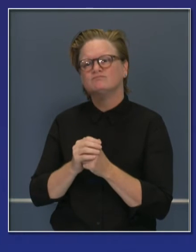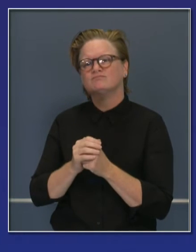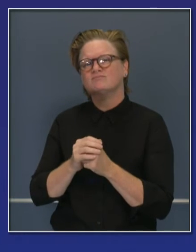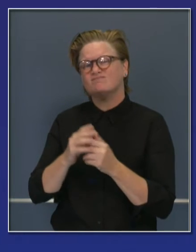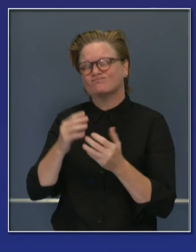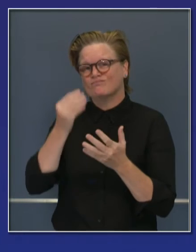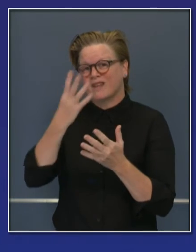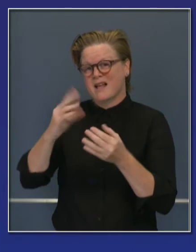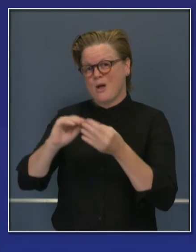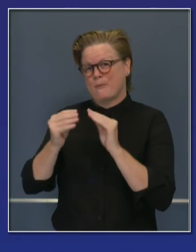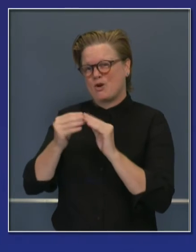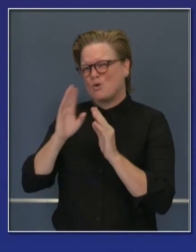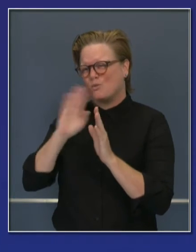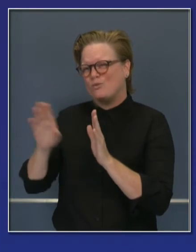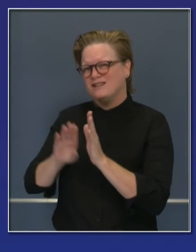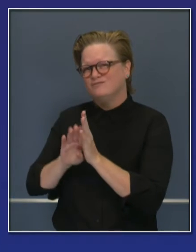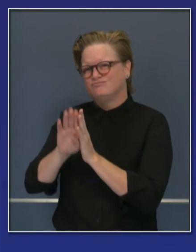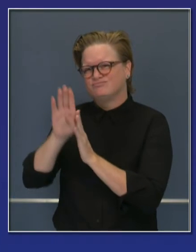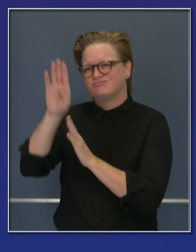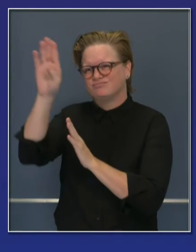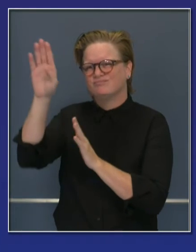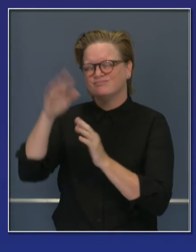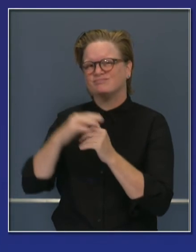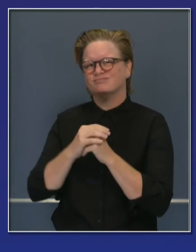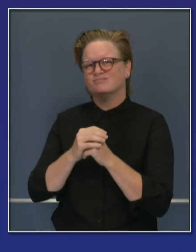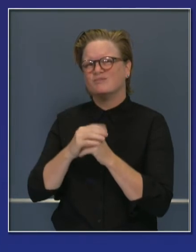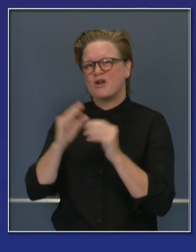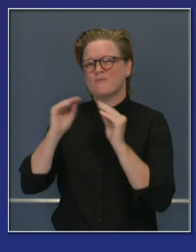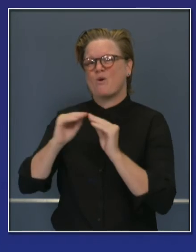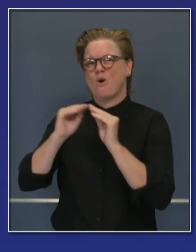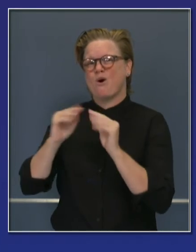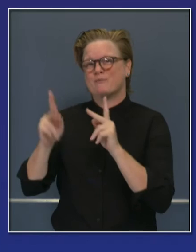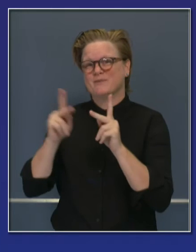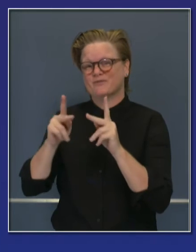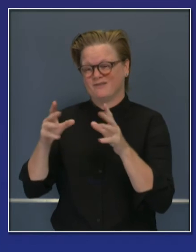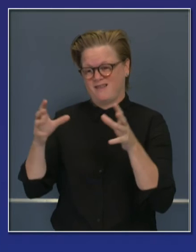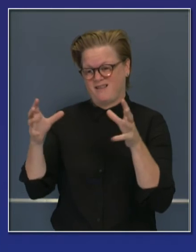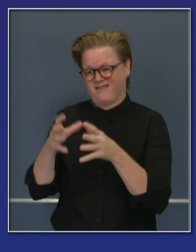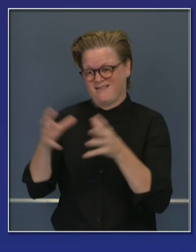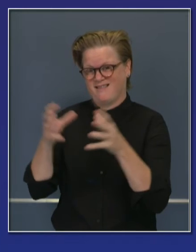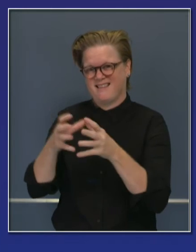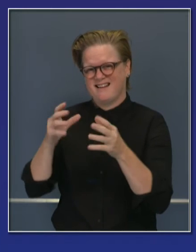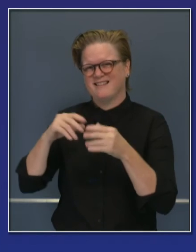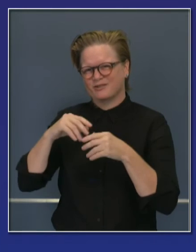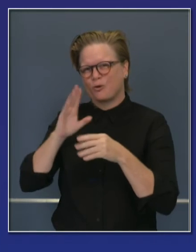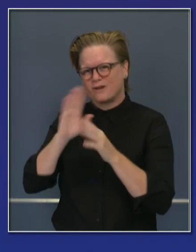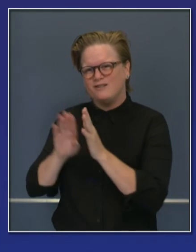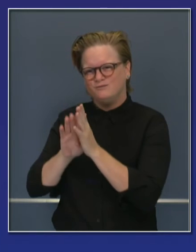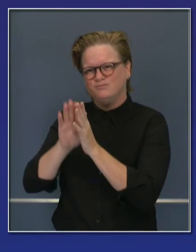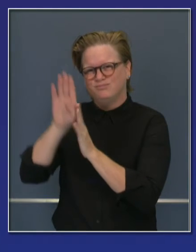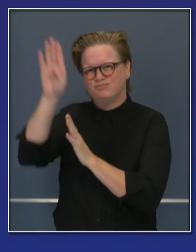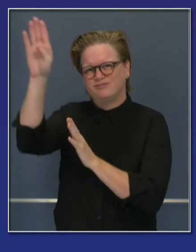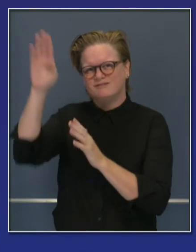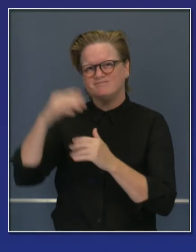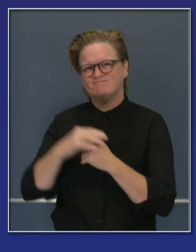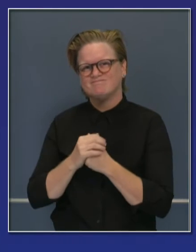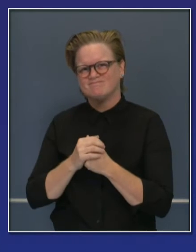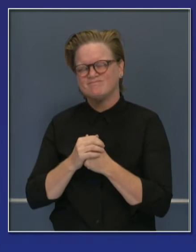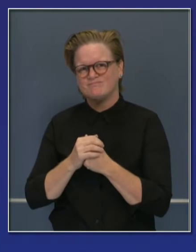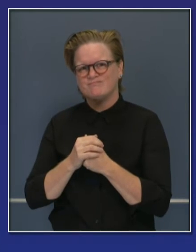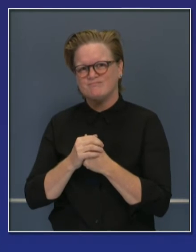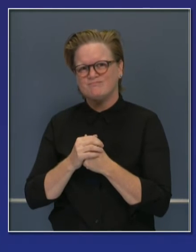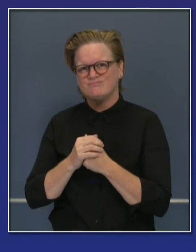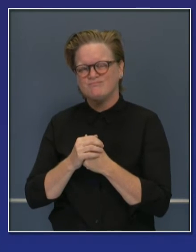transmissions as we see more and more mixing, and what we are doing to prepare for that. Some of the messaging that we predates